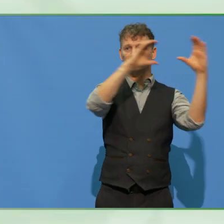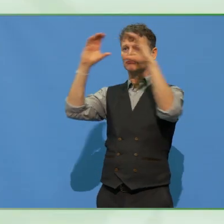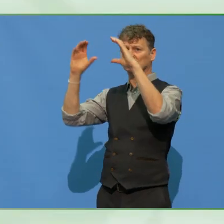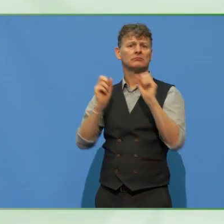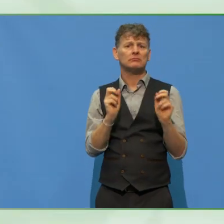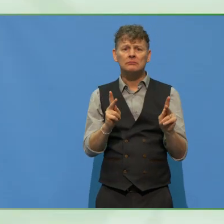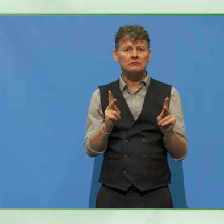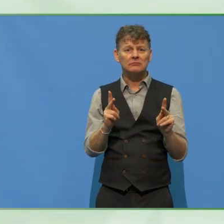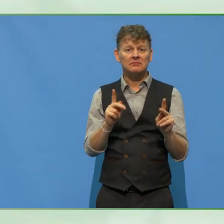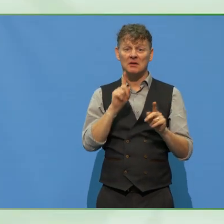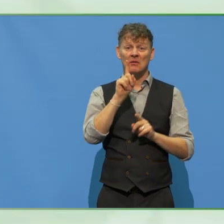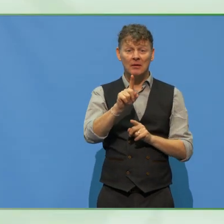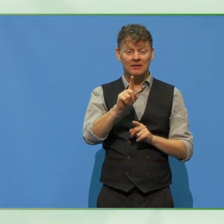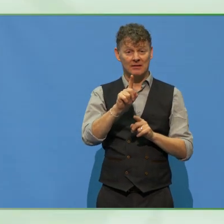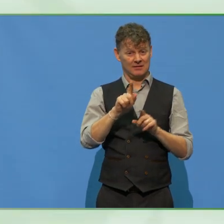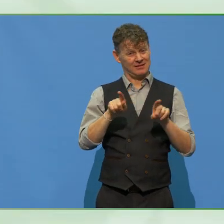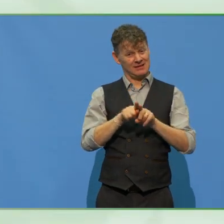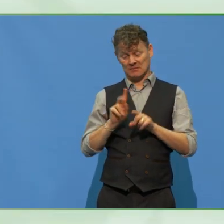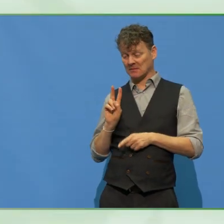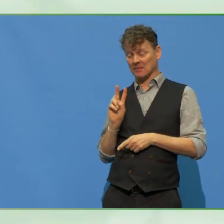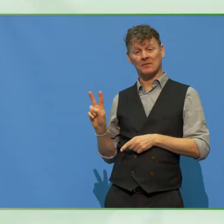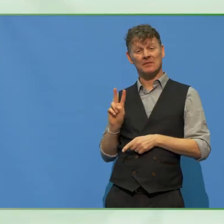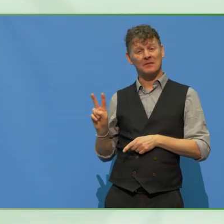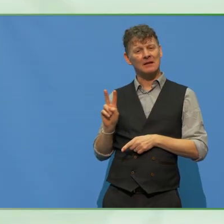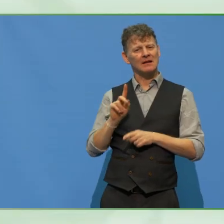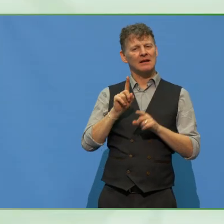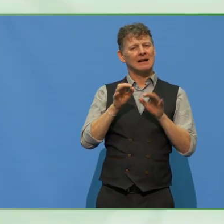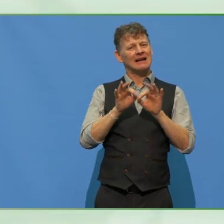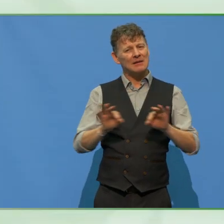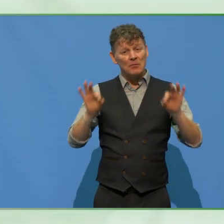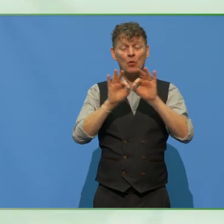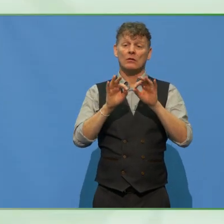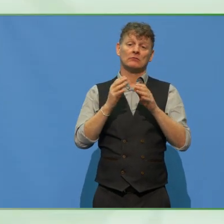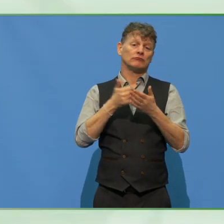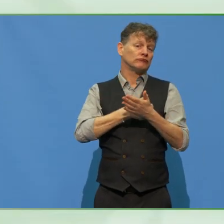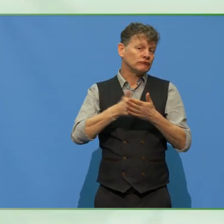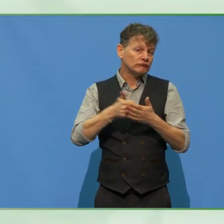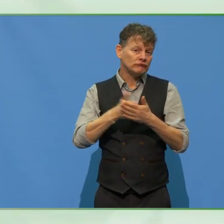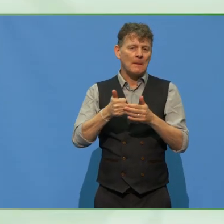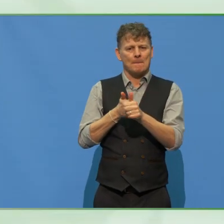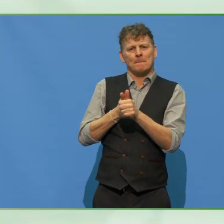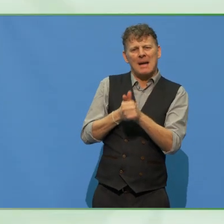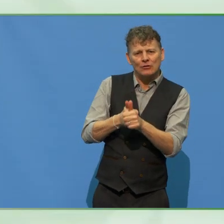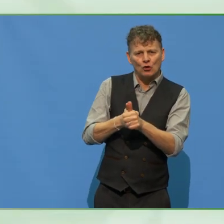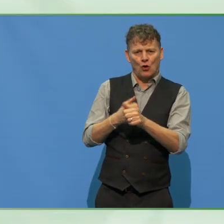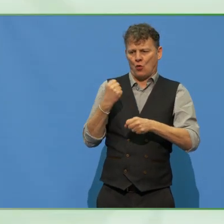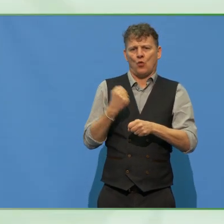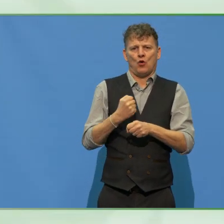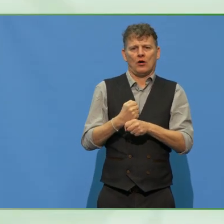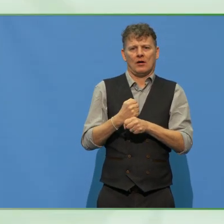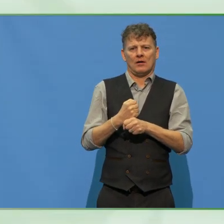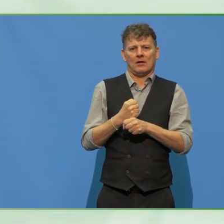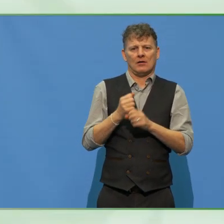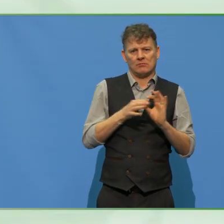spend time, as Sinead and I do, every week, every month, mentoring and working with others. We've got to